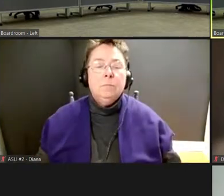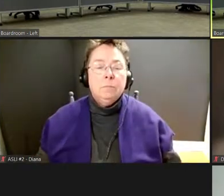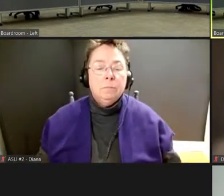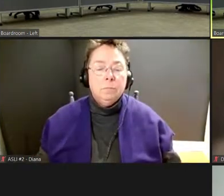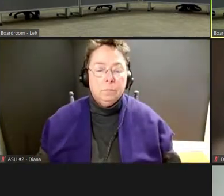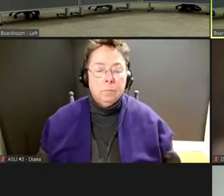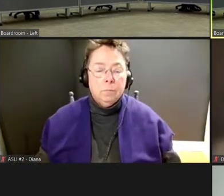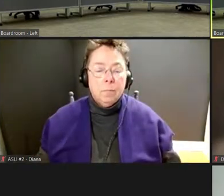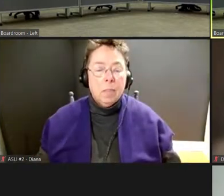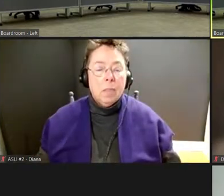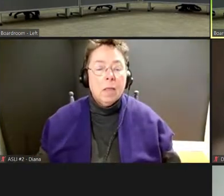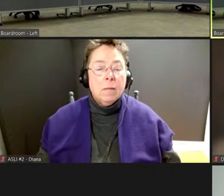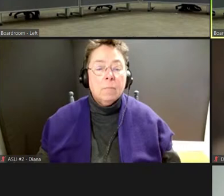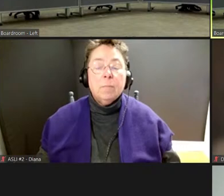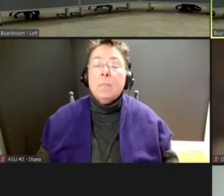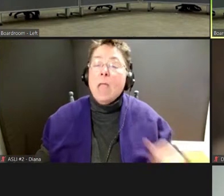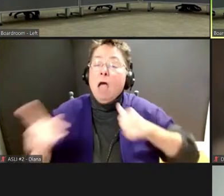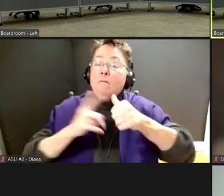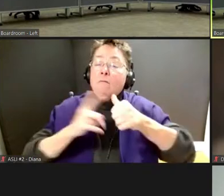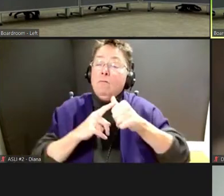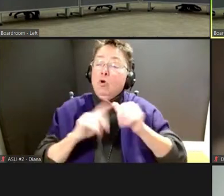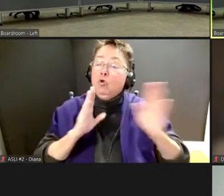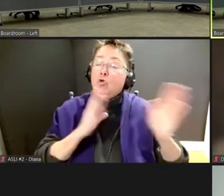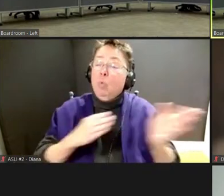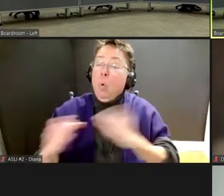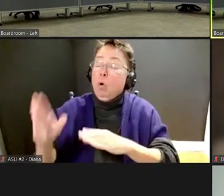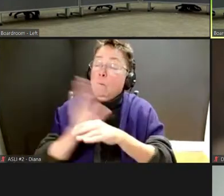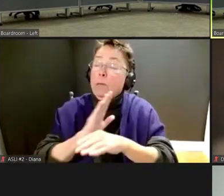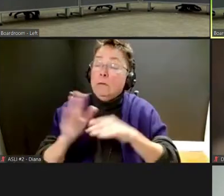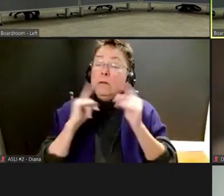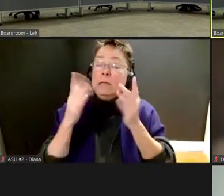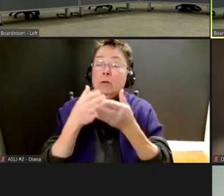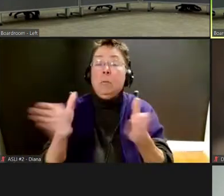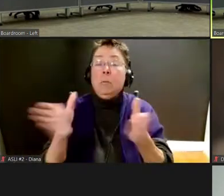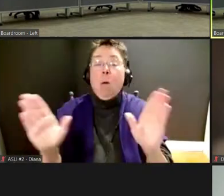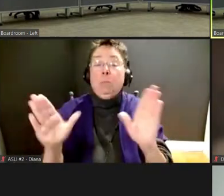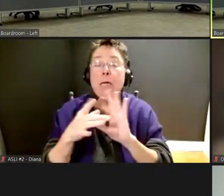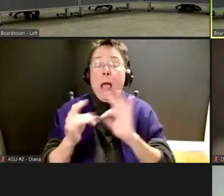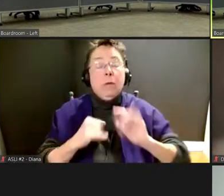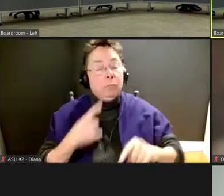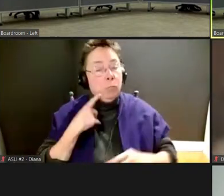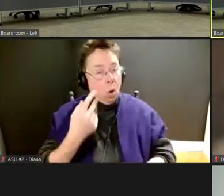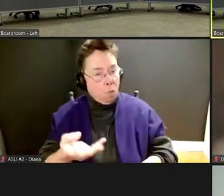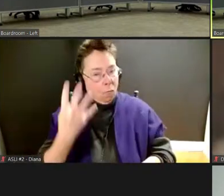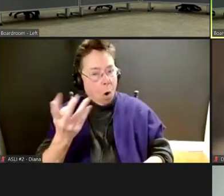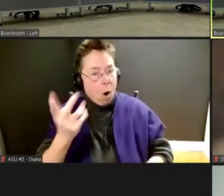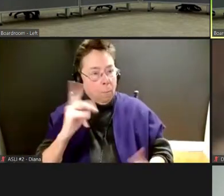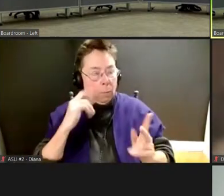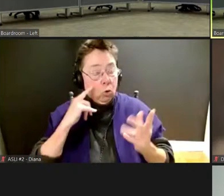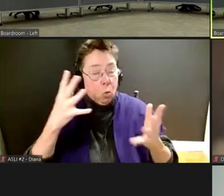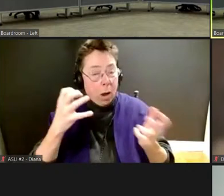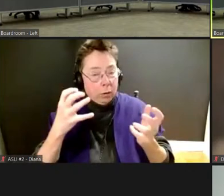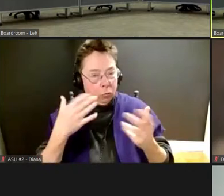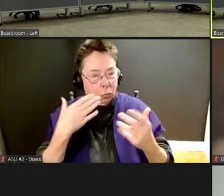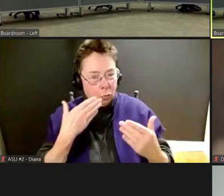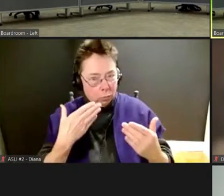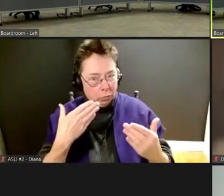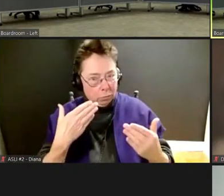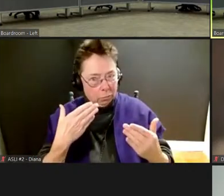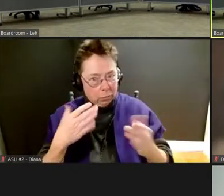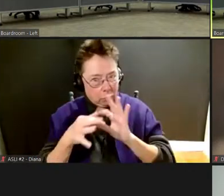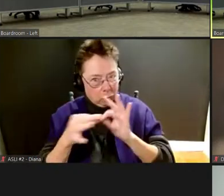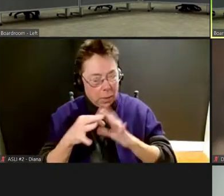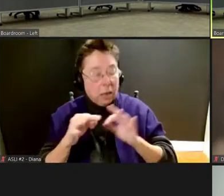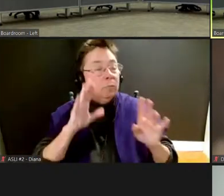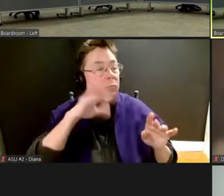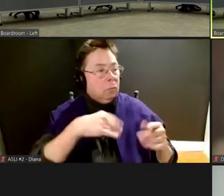Our first order of business is public comment, Greg. Yes, we have four public comment speakers today. Thank you. Just a